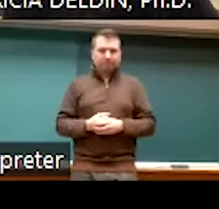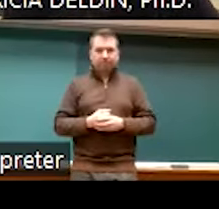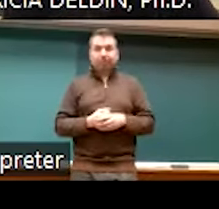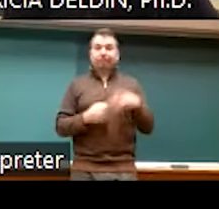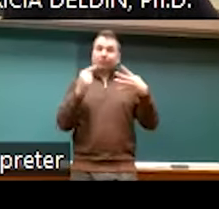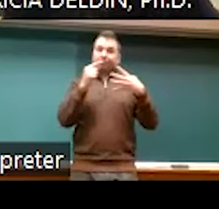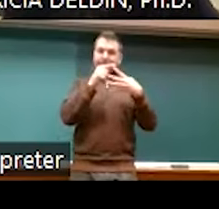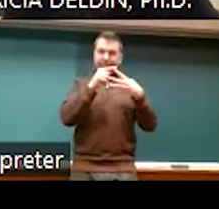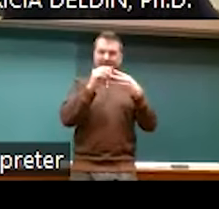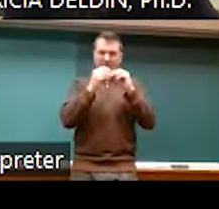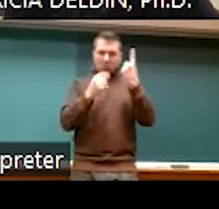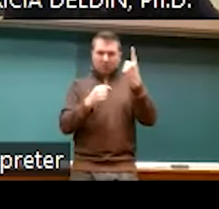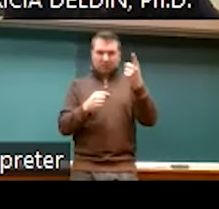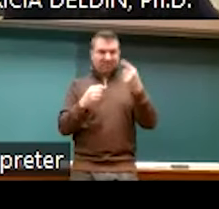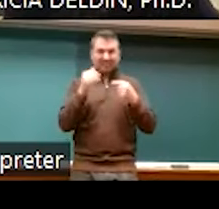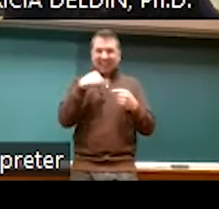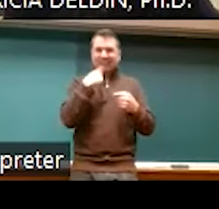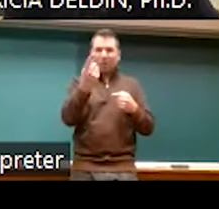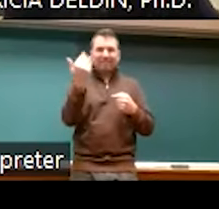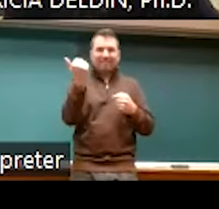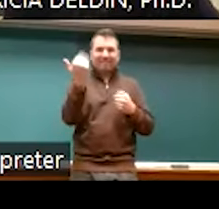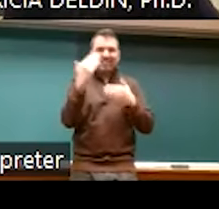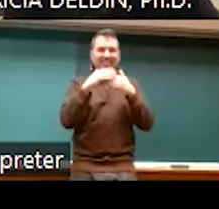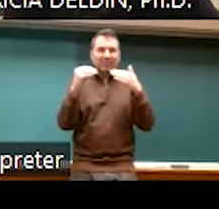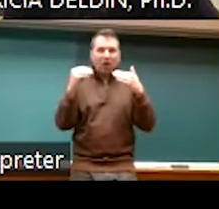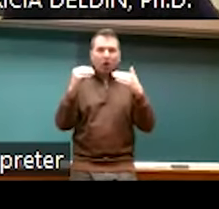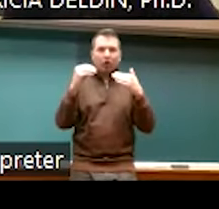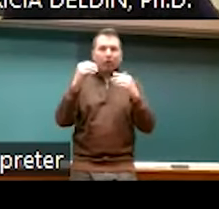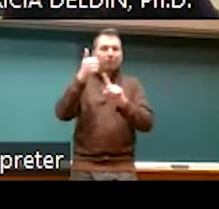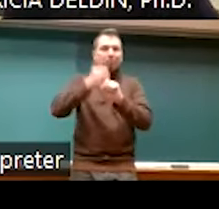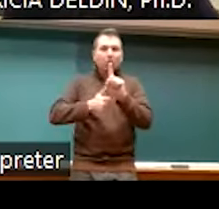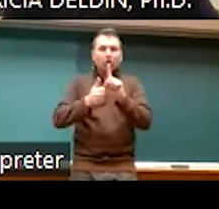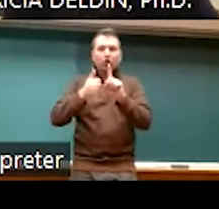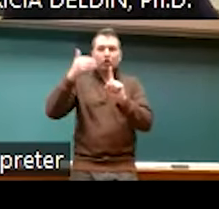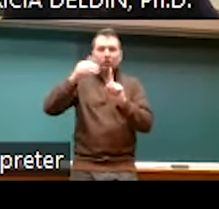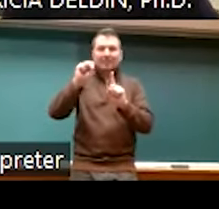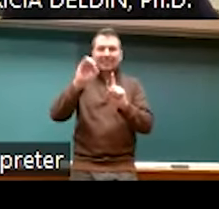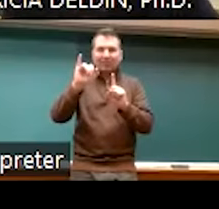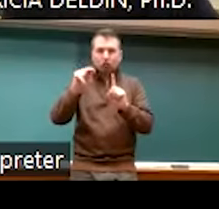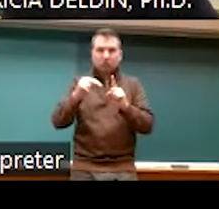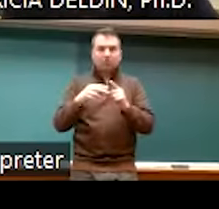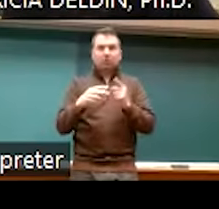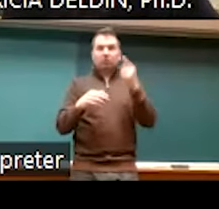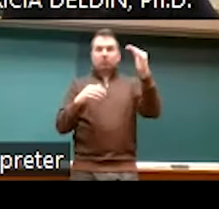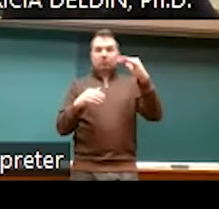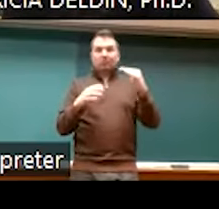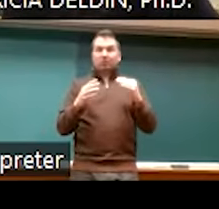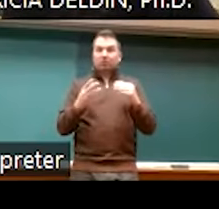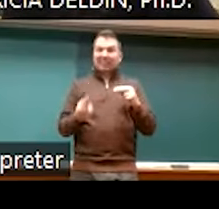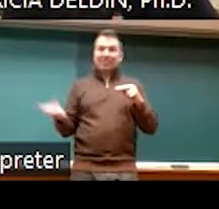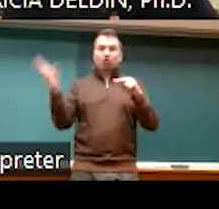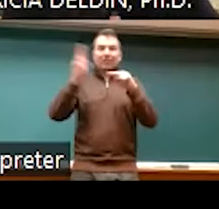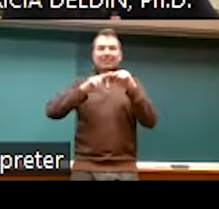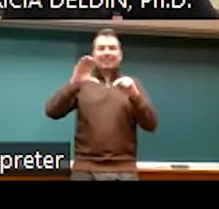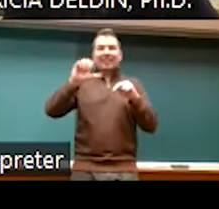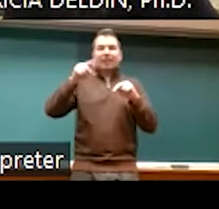affordable. It's around $15 per session. We're able to run these. We actually expand capacity. We actually increase the number of